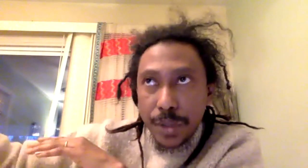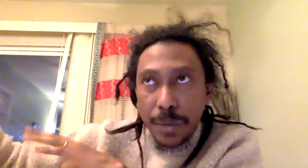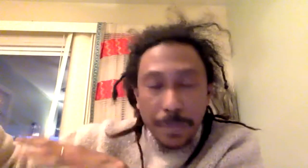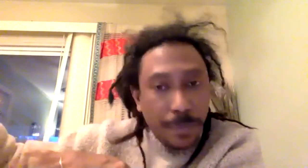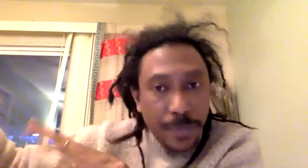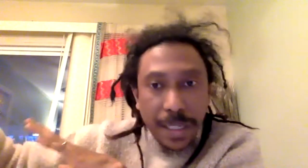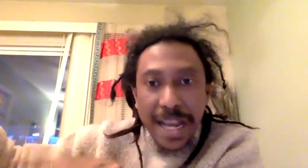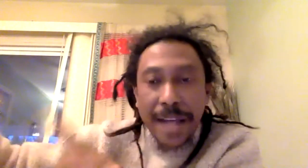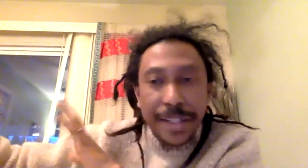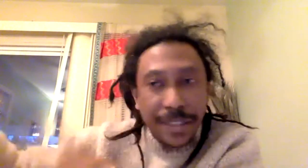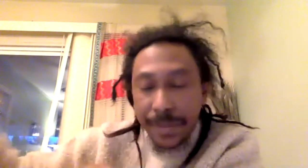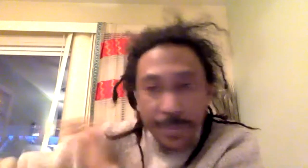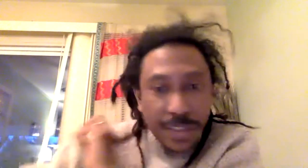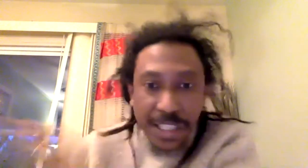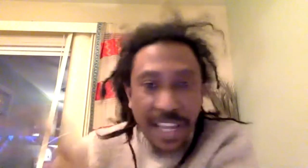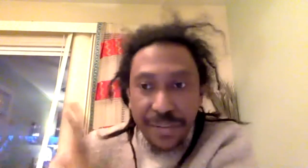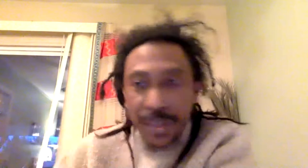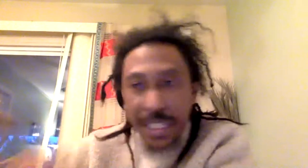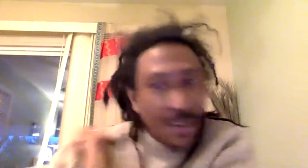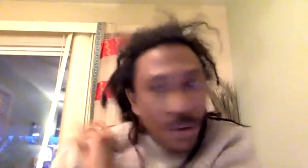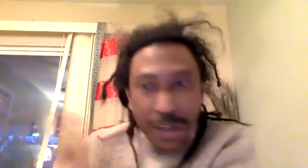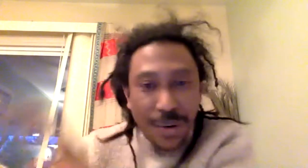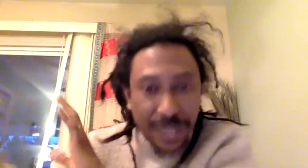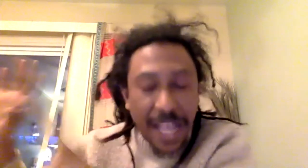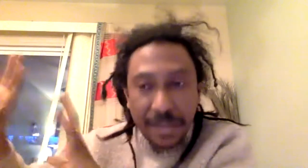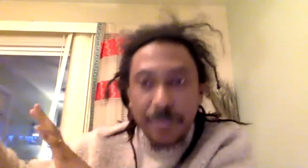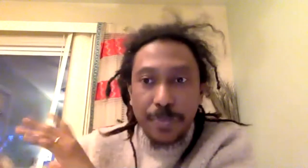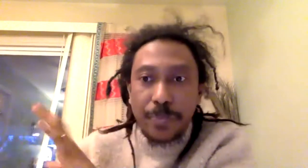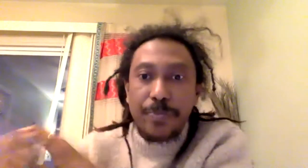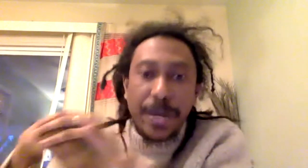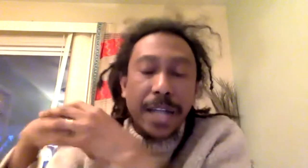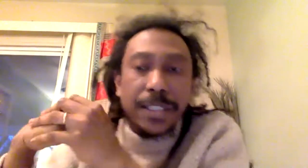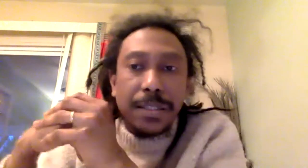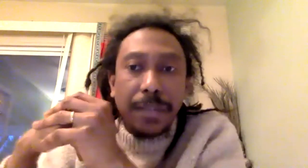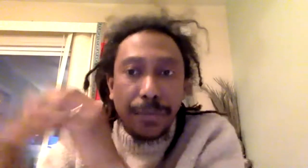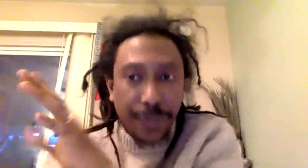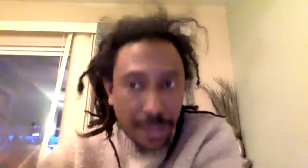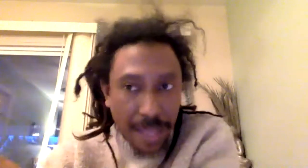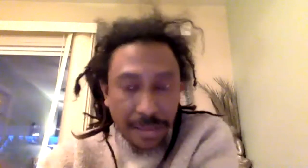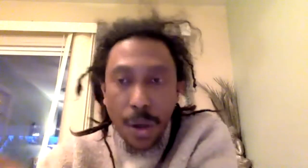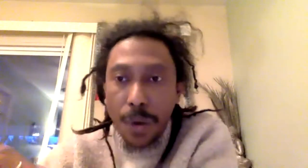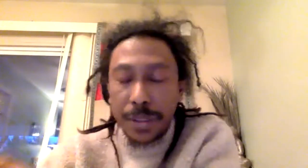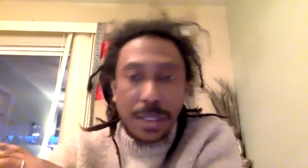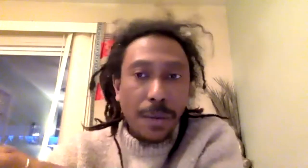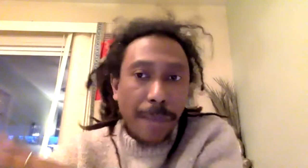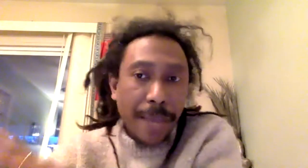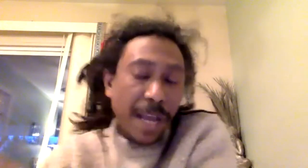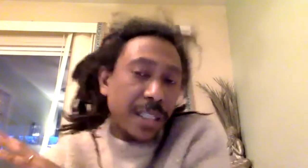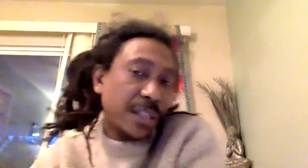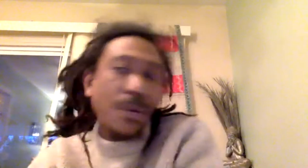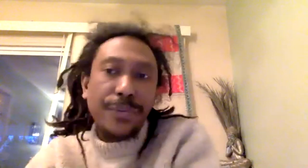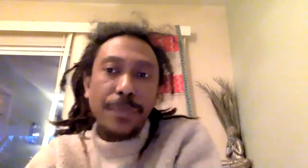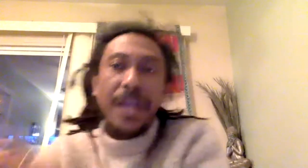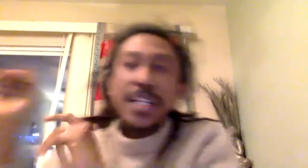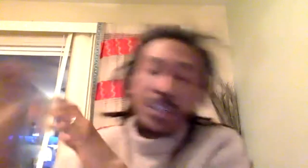so a lot of slavery going on that part of that town. So my mother